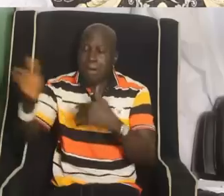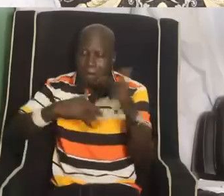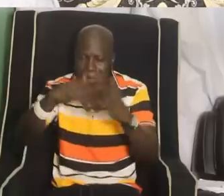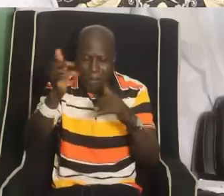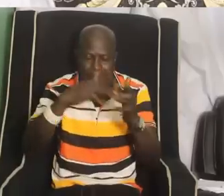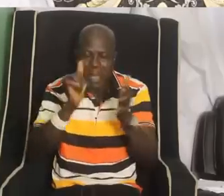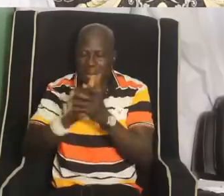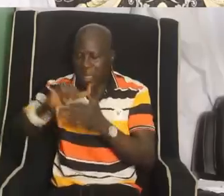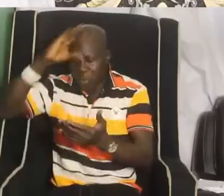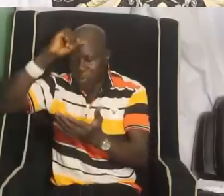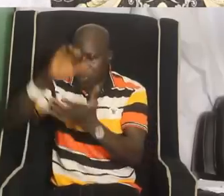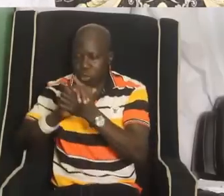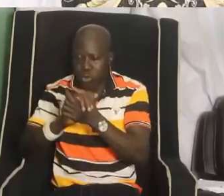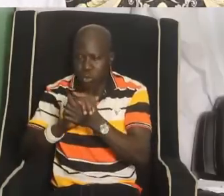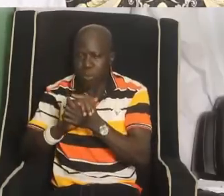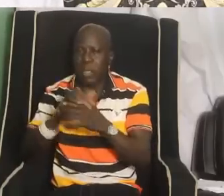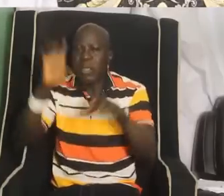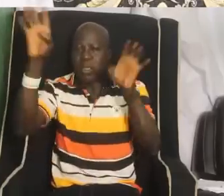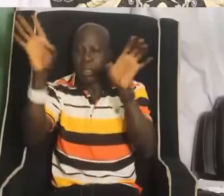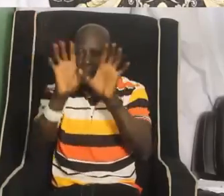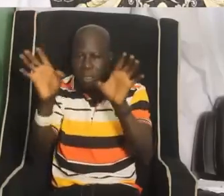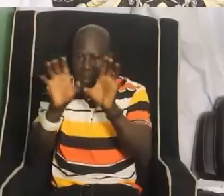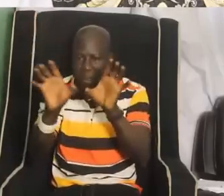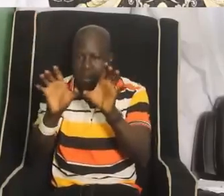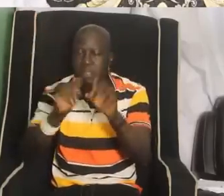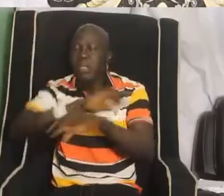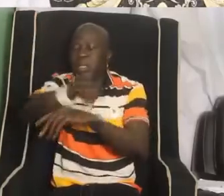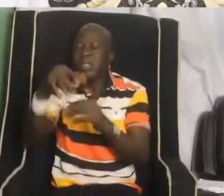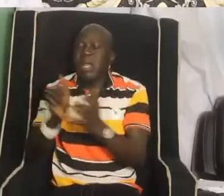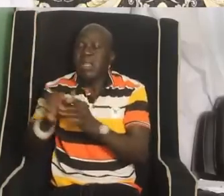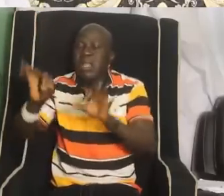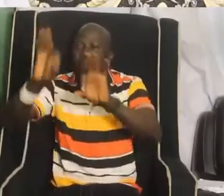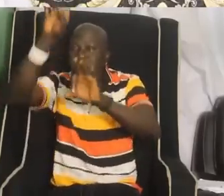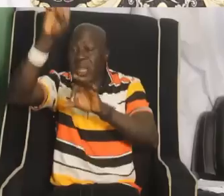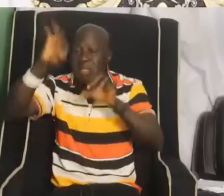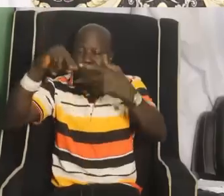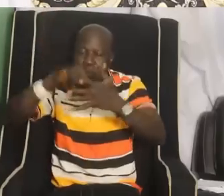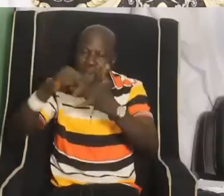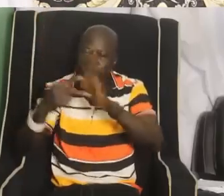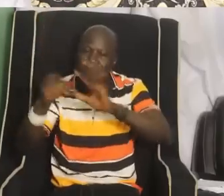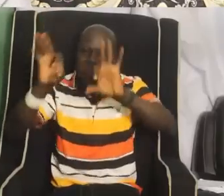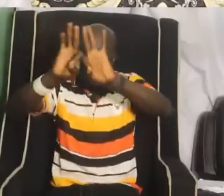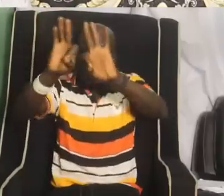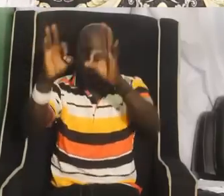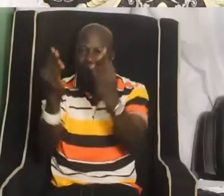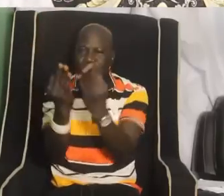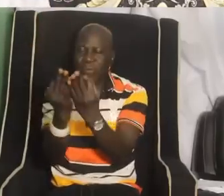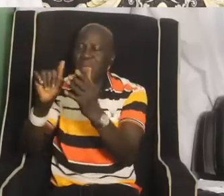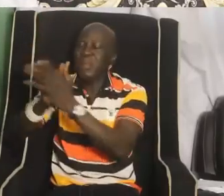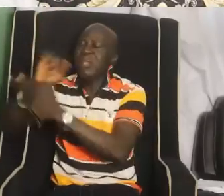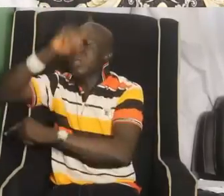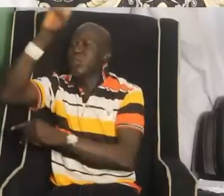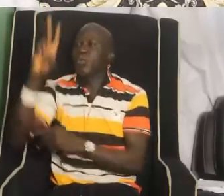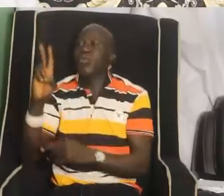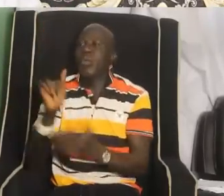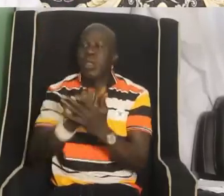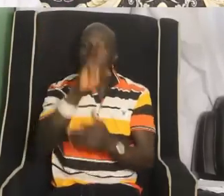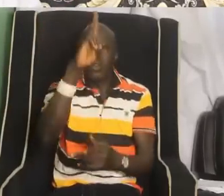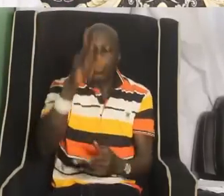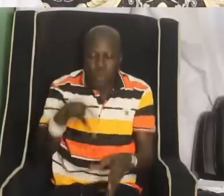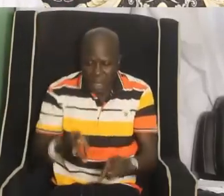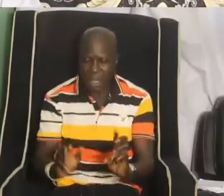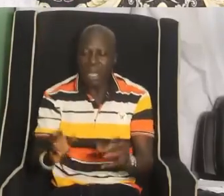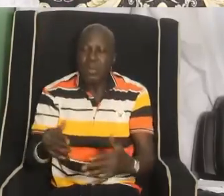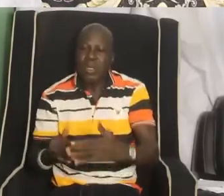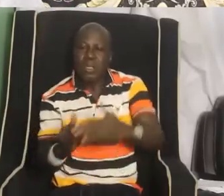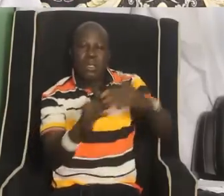He released to a husband case. That means it's a family. So on a minute, those are the two ways